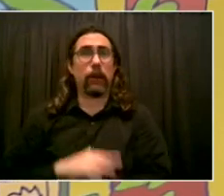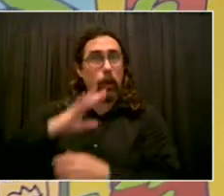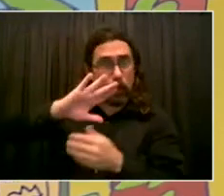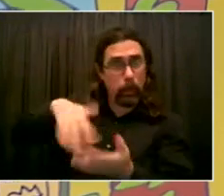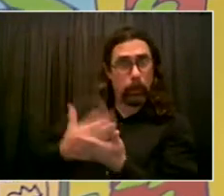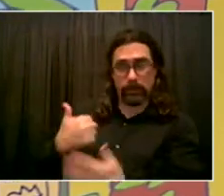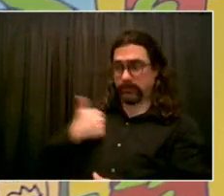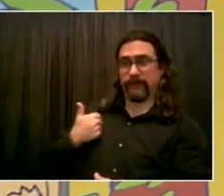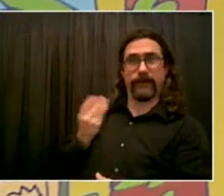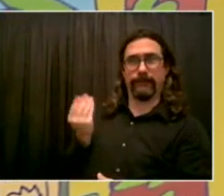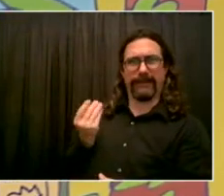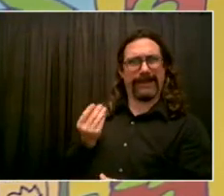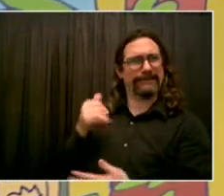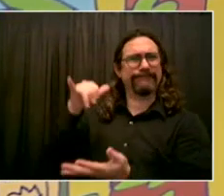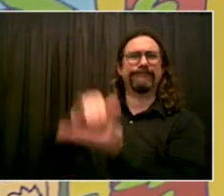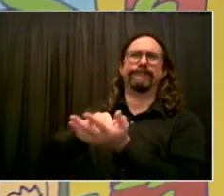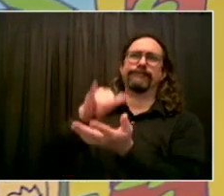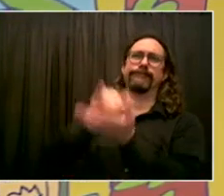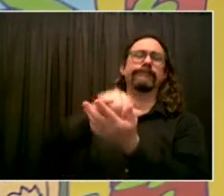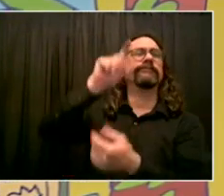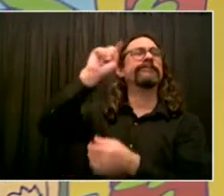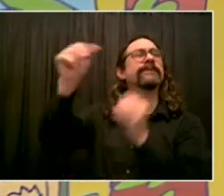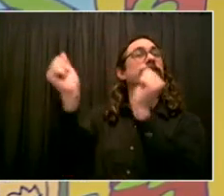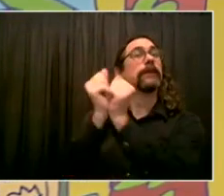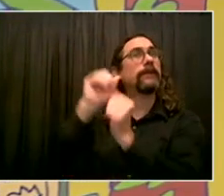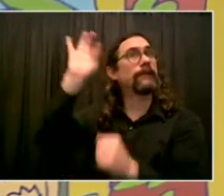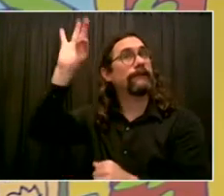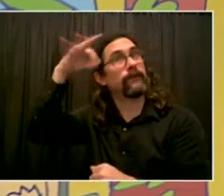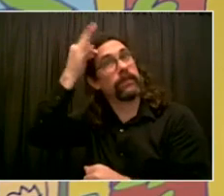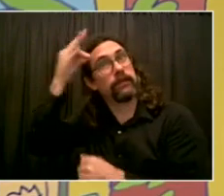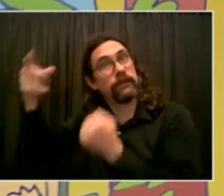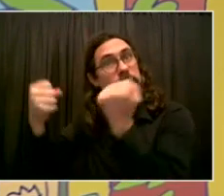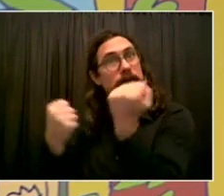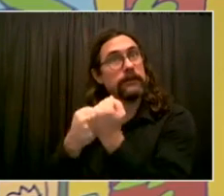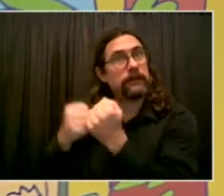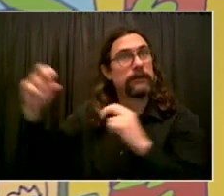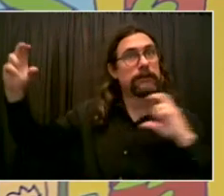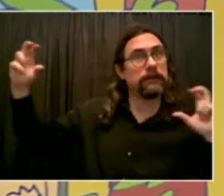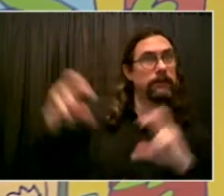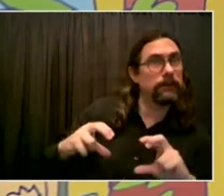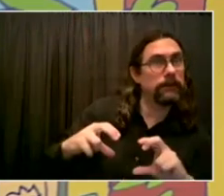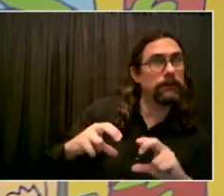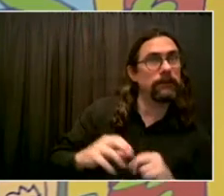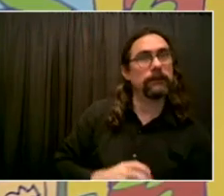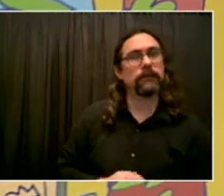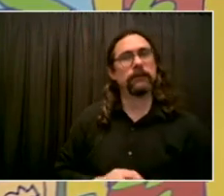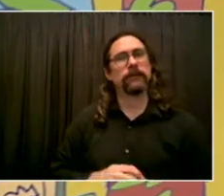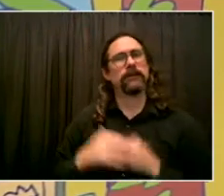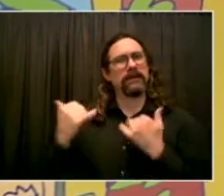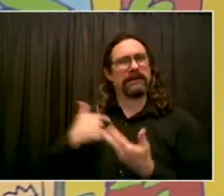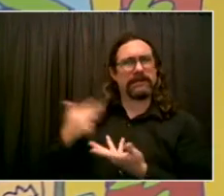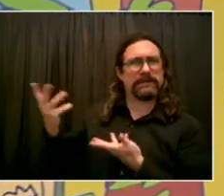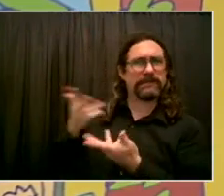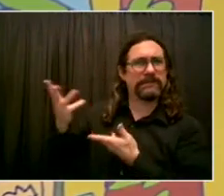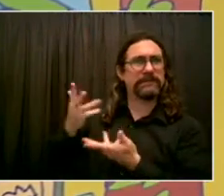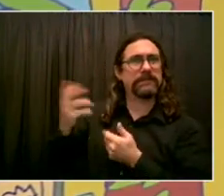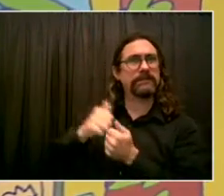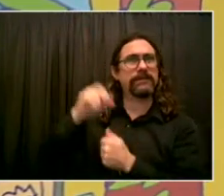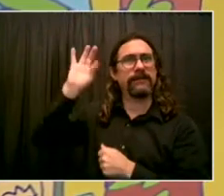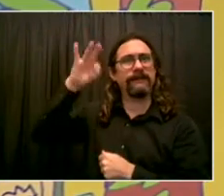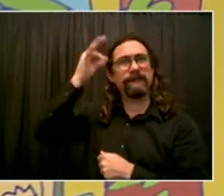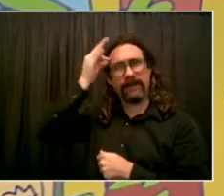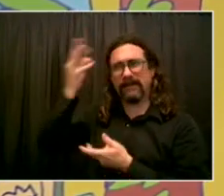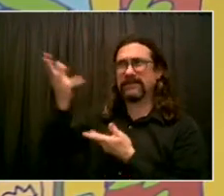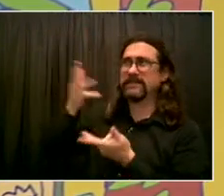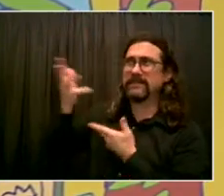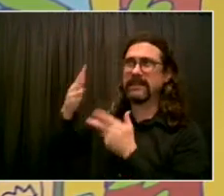want to thank our congressional delegation. Particular thanks to Senator Schumer, who's fighting very hard to get real, intense resources to help public